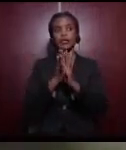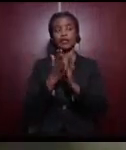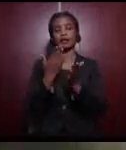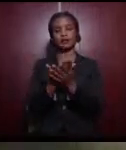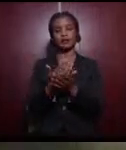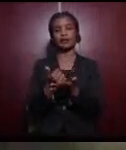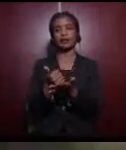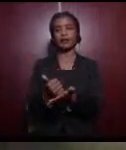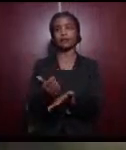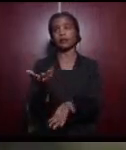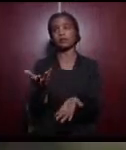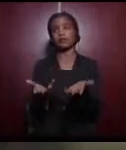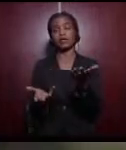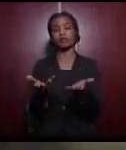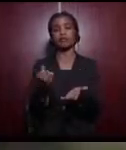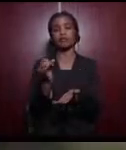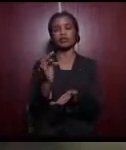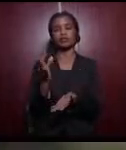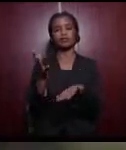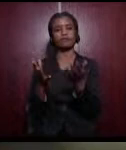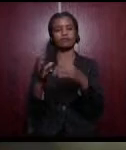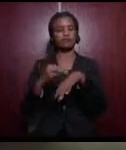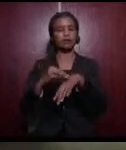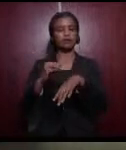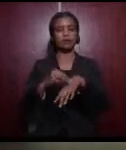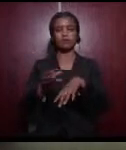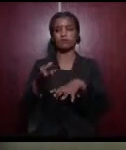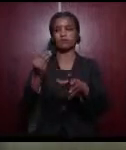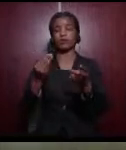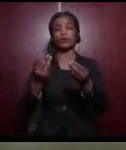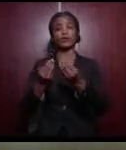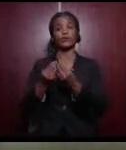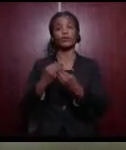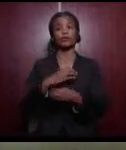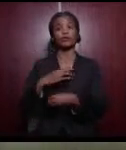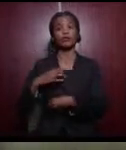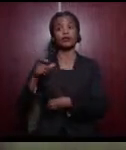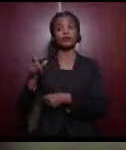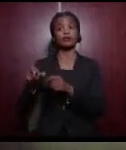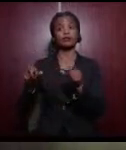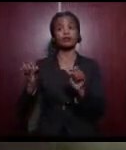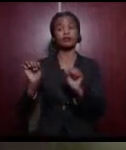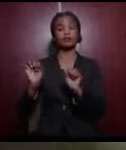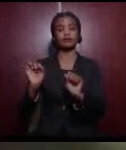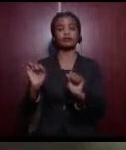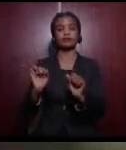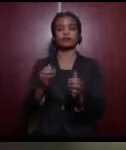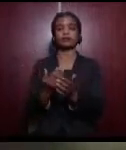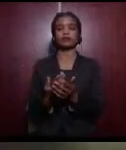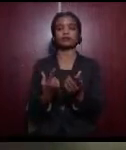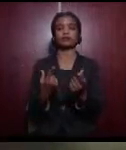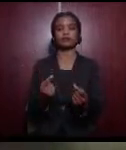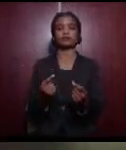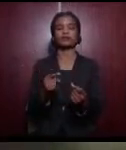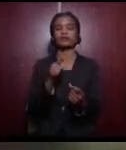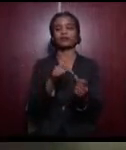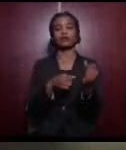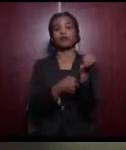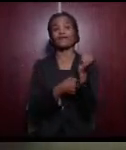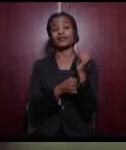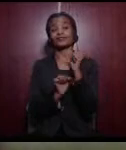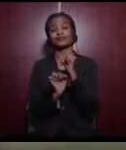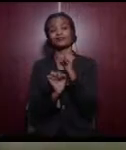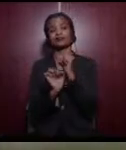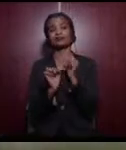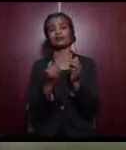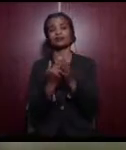where you are experiencing problems with your ward councillors, you can always contact the Speaker's office. That is where you will get a relief